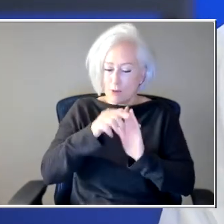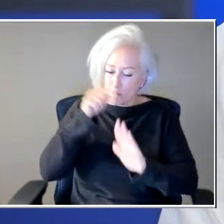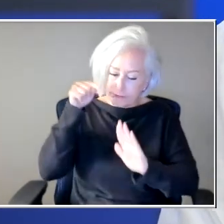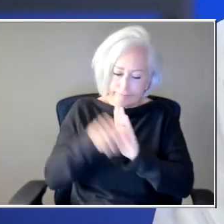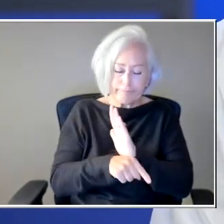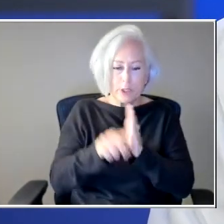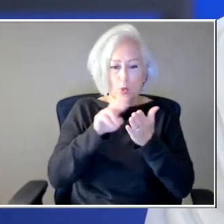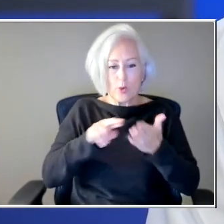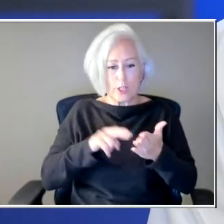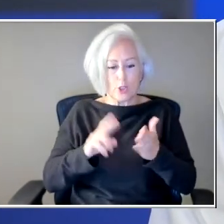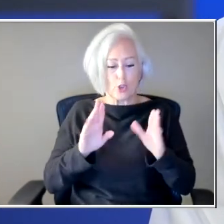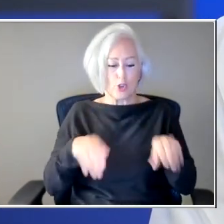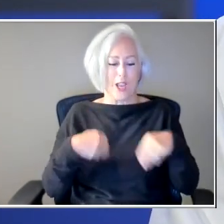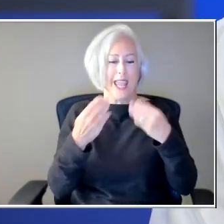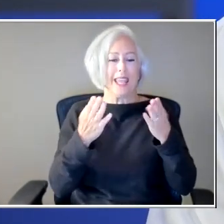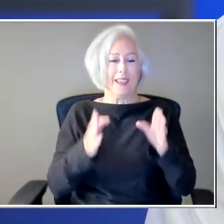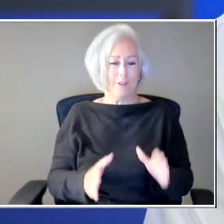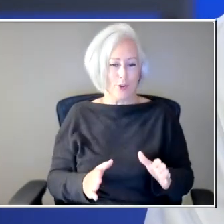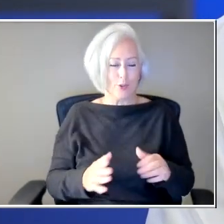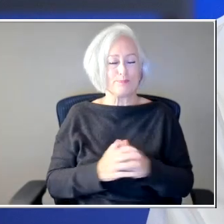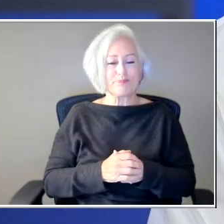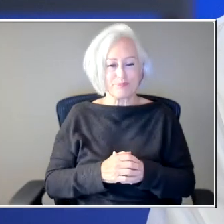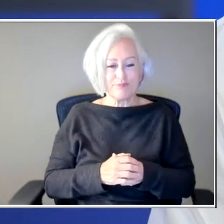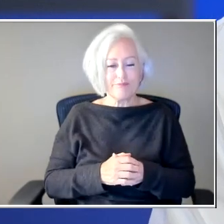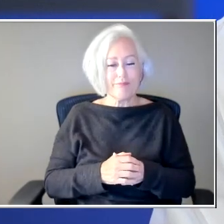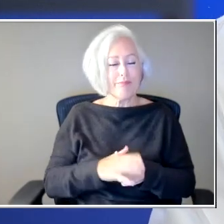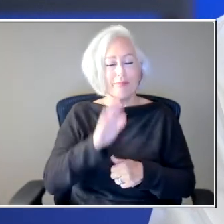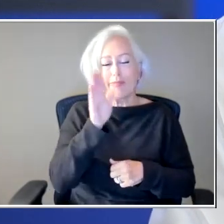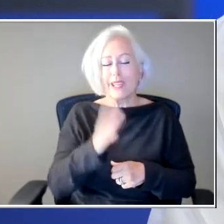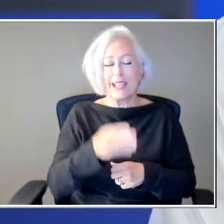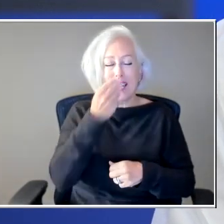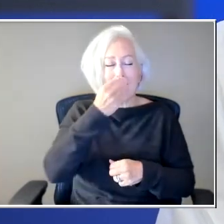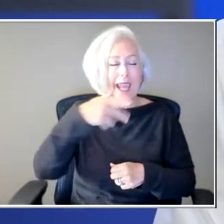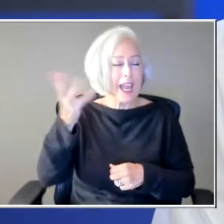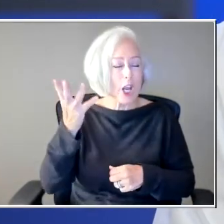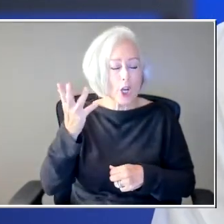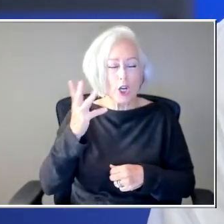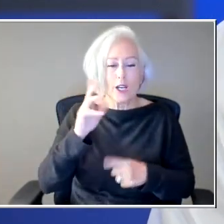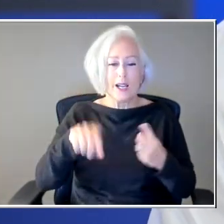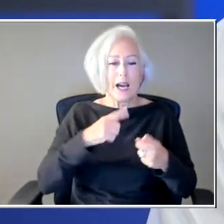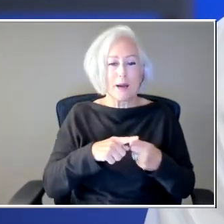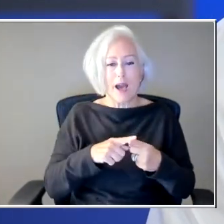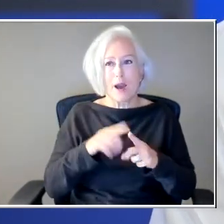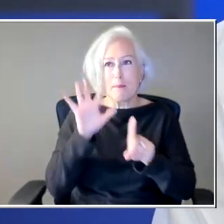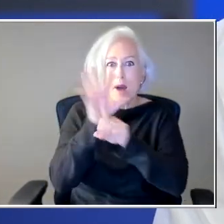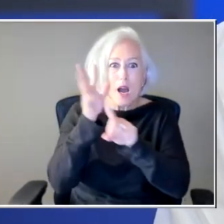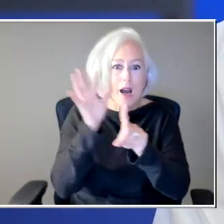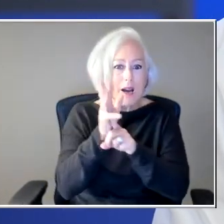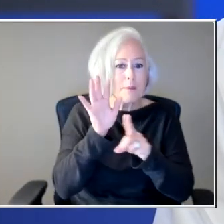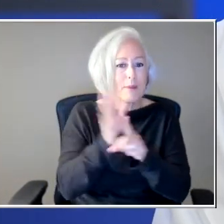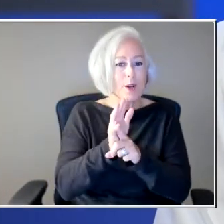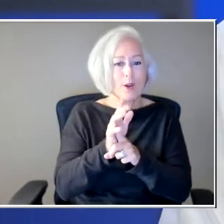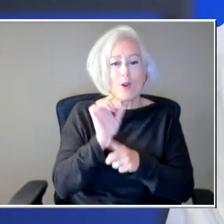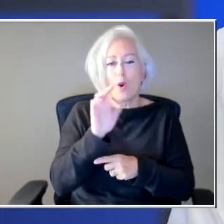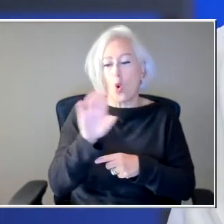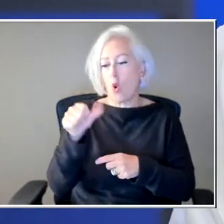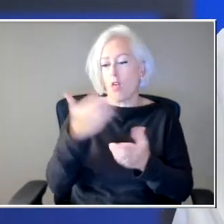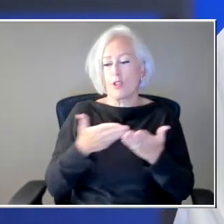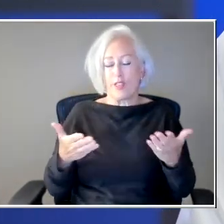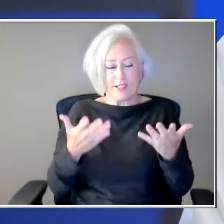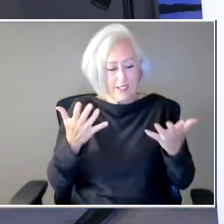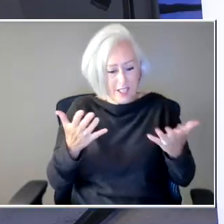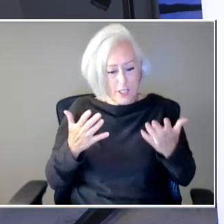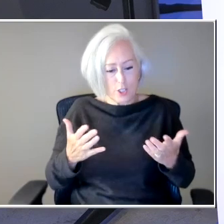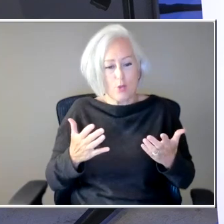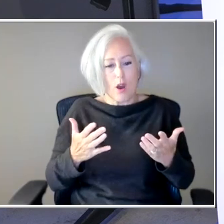giver. And he never really cared about fame and other things. He just wanted to make progress in this field.